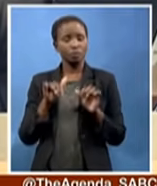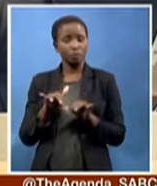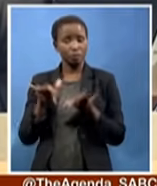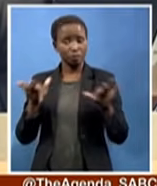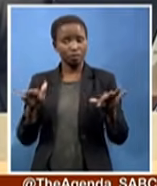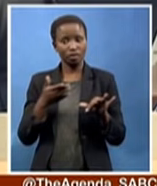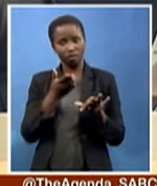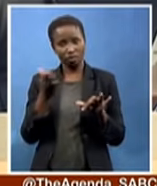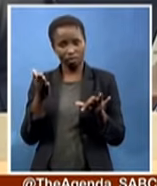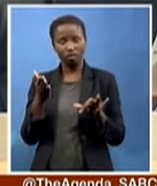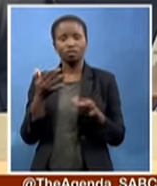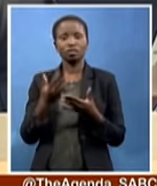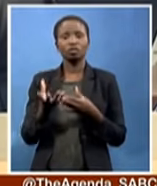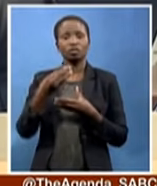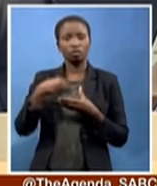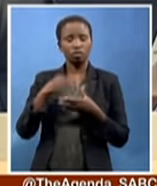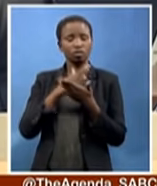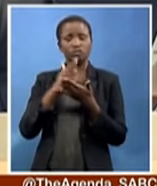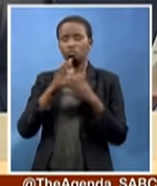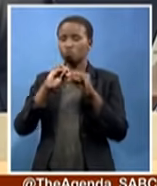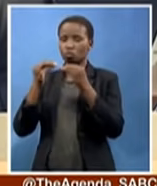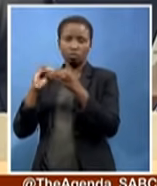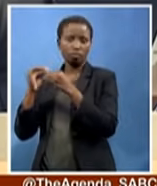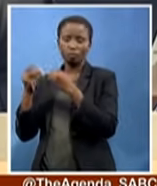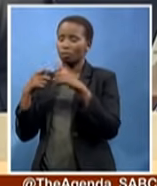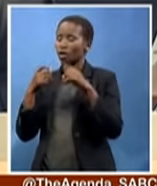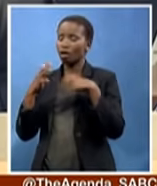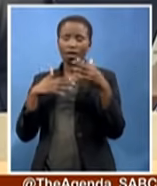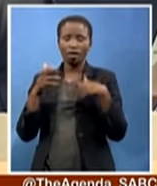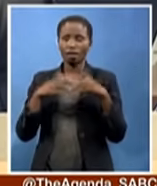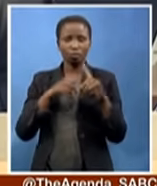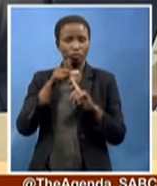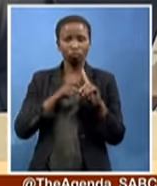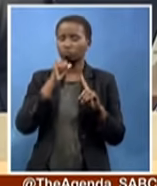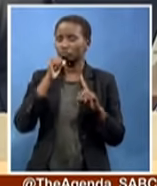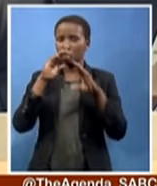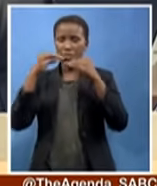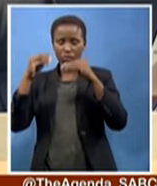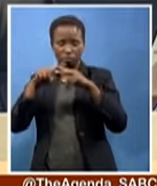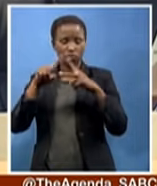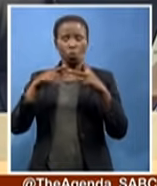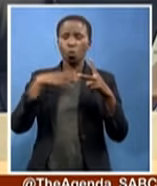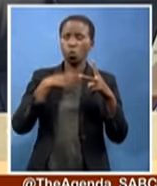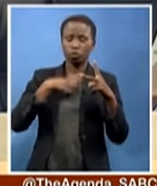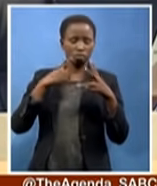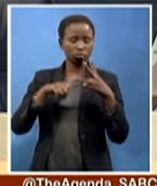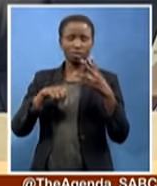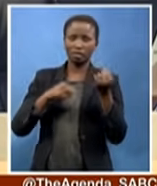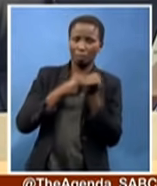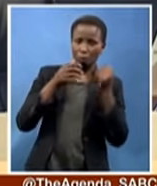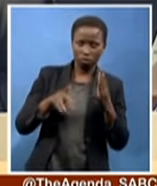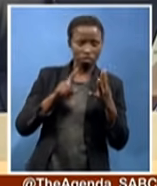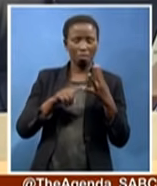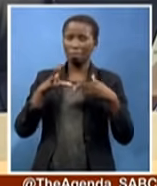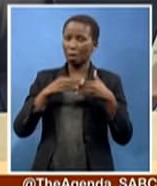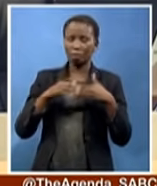anyone, whether business, donor, supporter, or member, accused of corruption